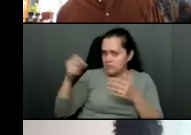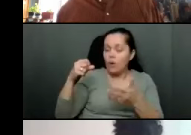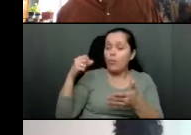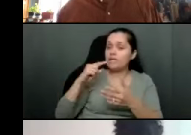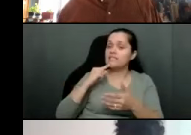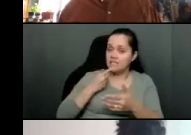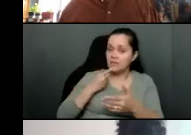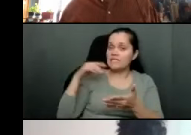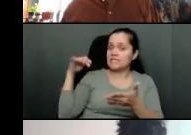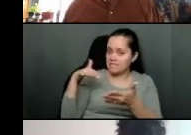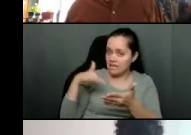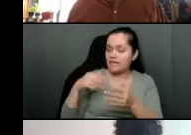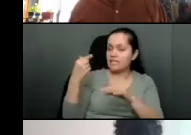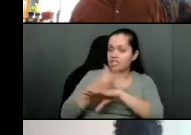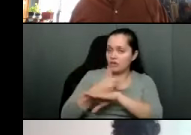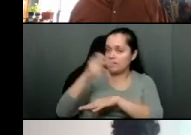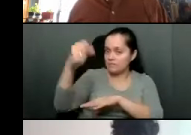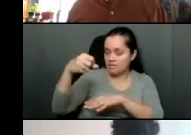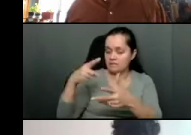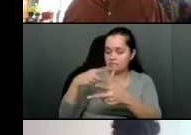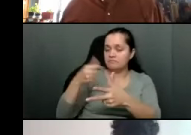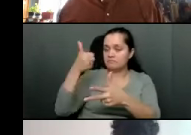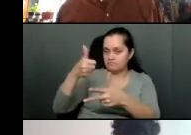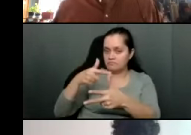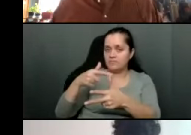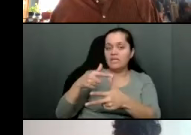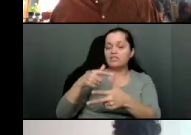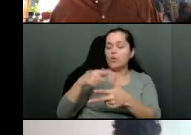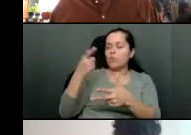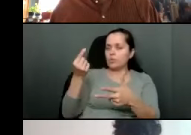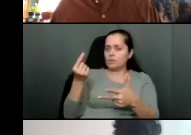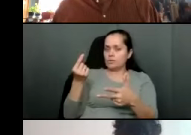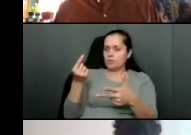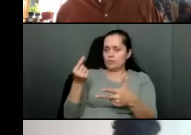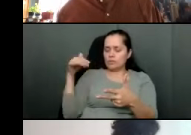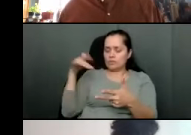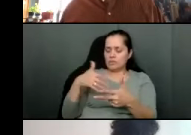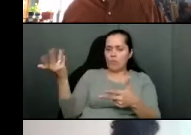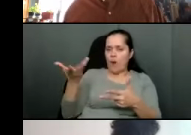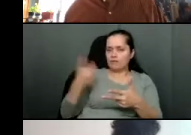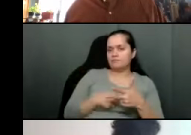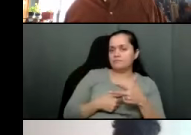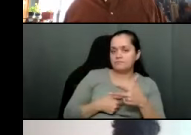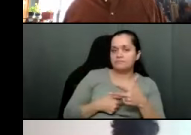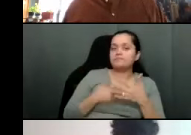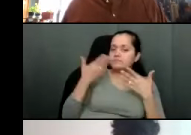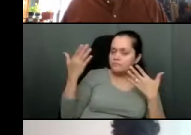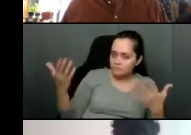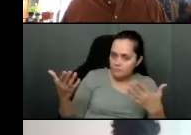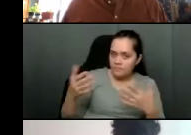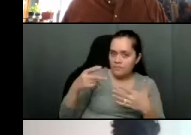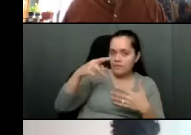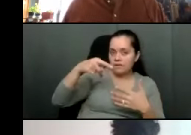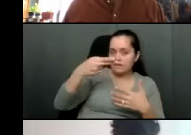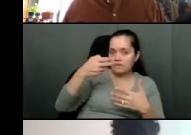we're serious about studying geography. So, what can we then study. Well,